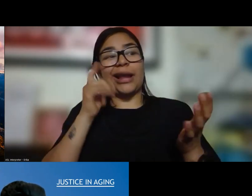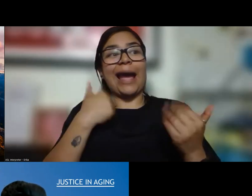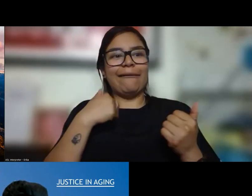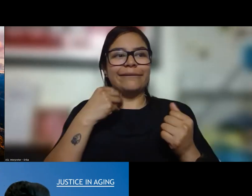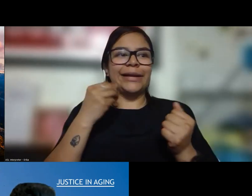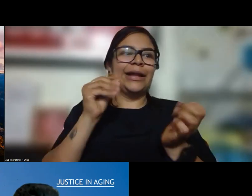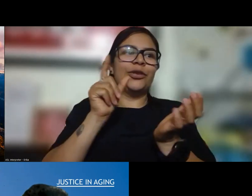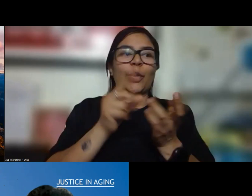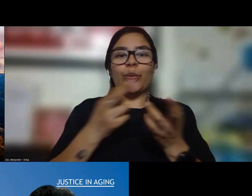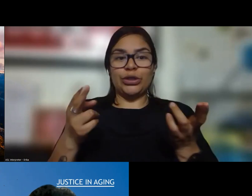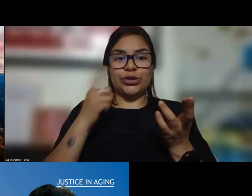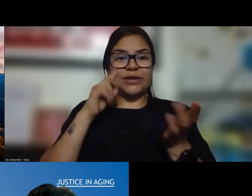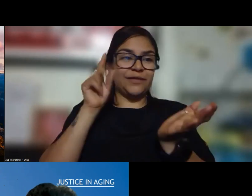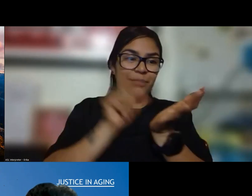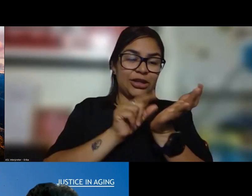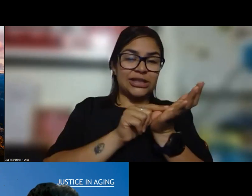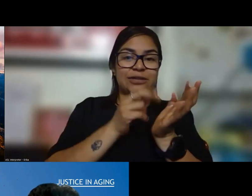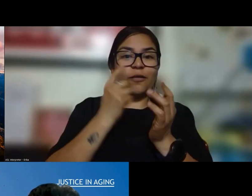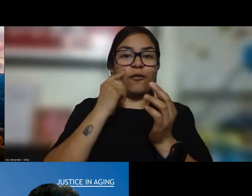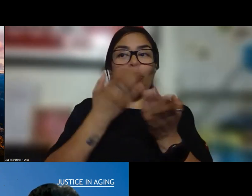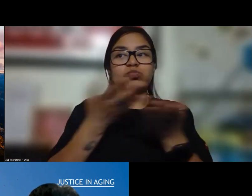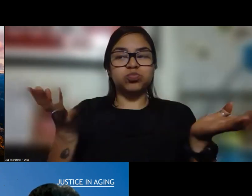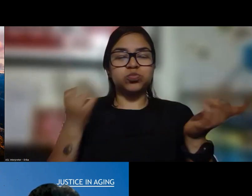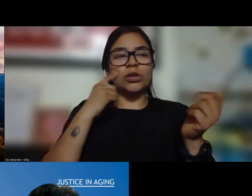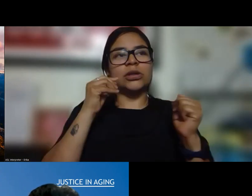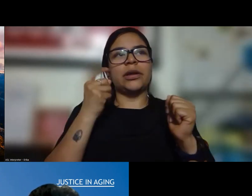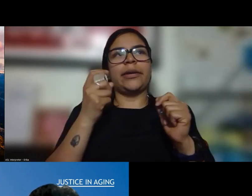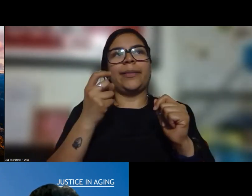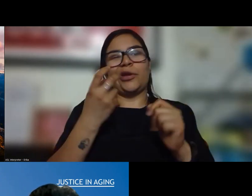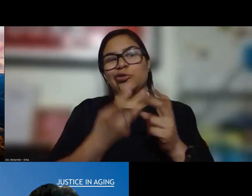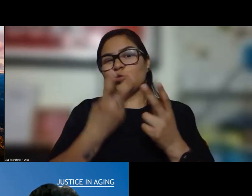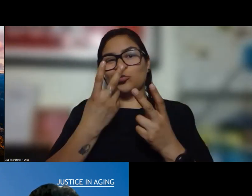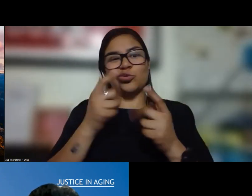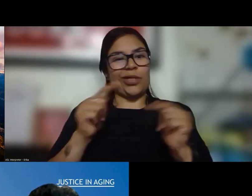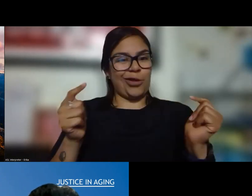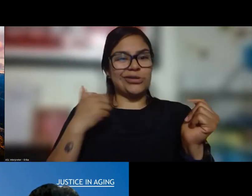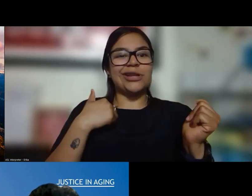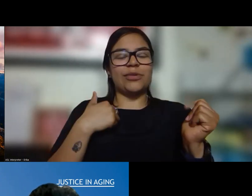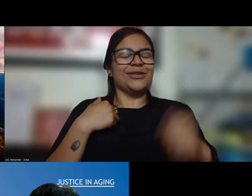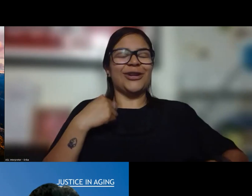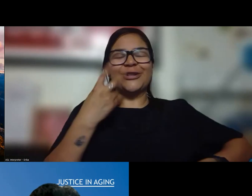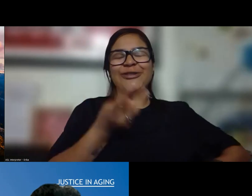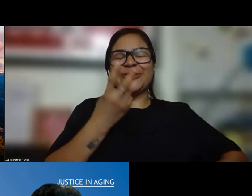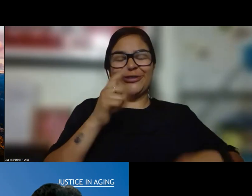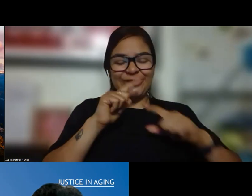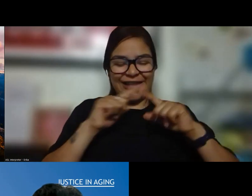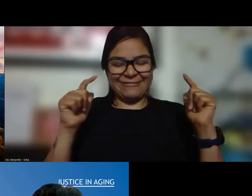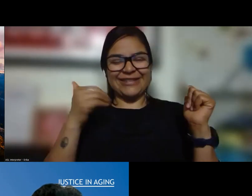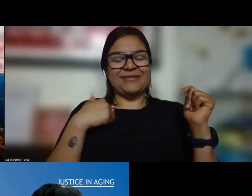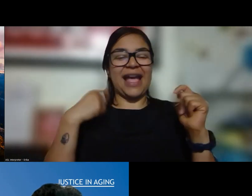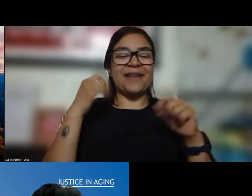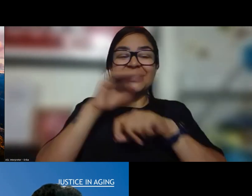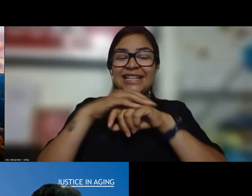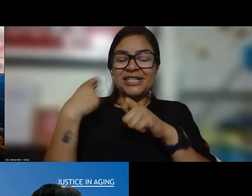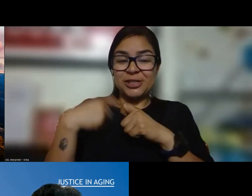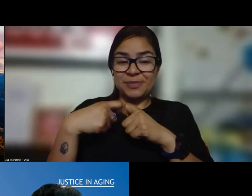format in any other languages outside of English and Spanish. So again, we do still have that online platform, and we are looking at options for